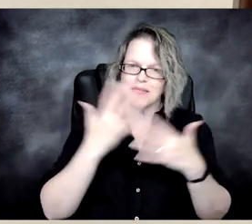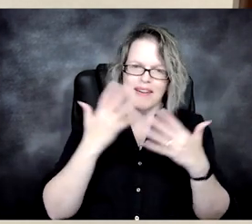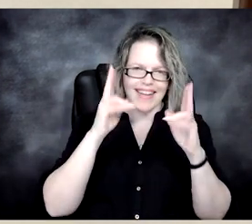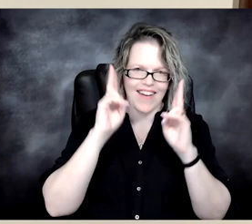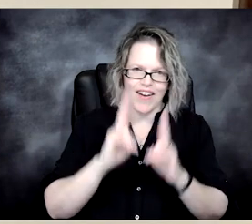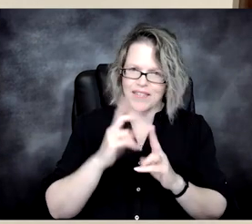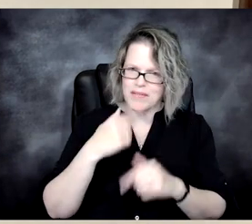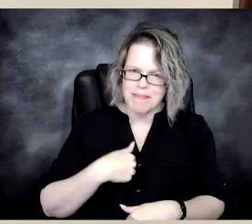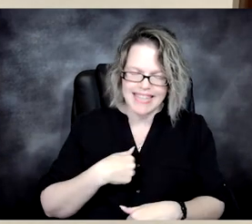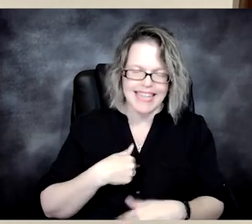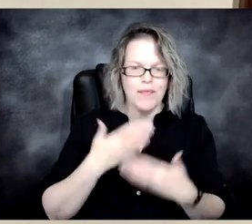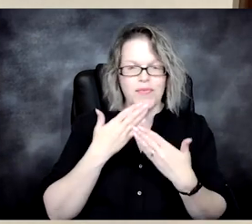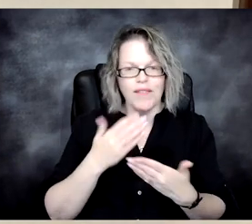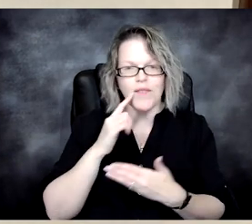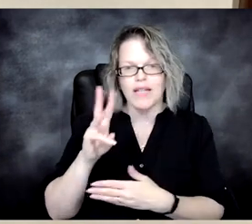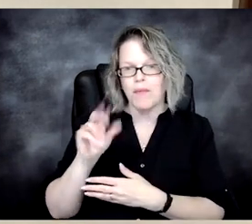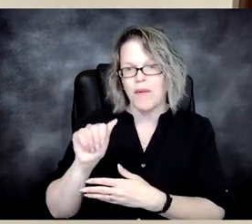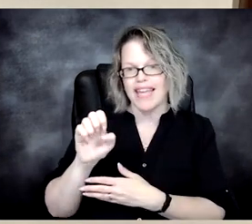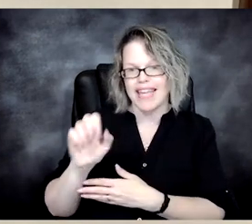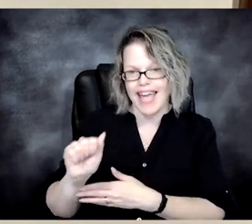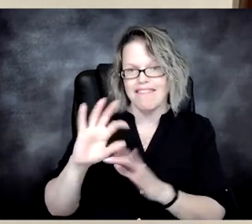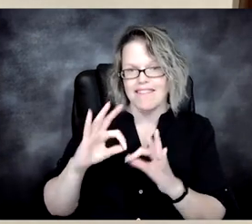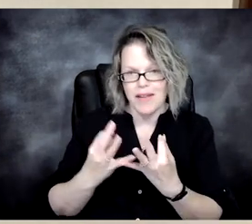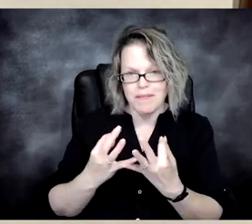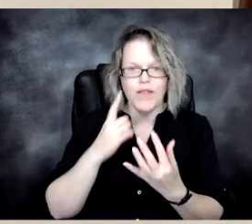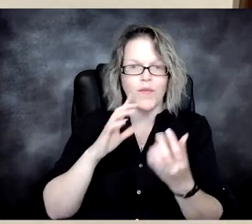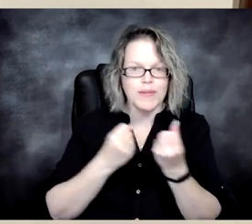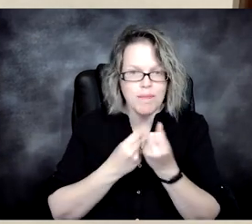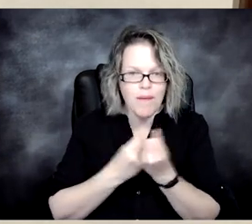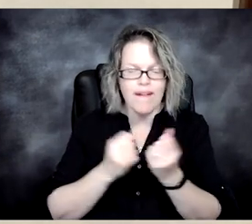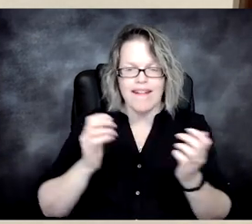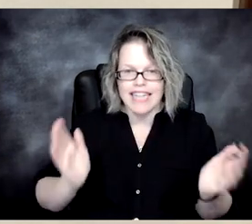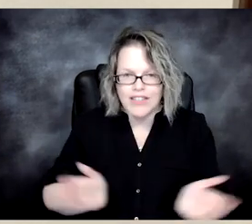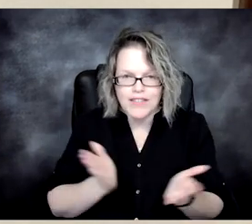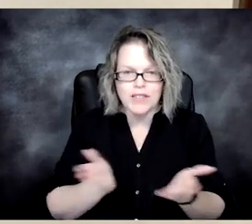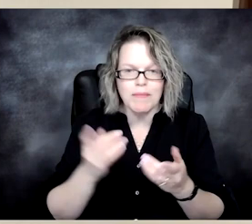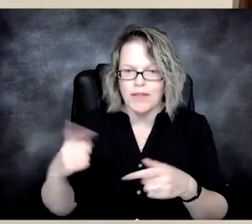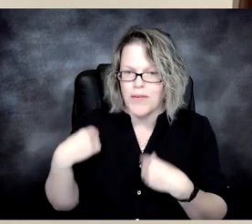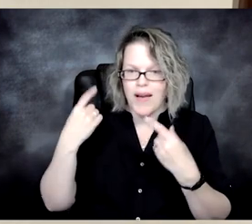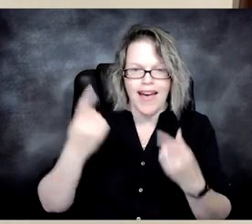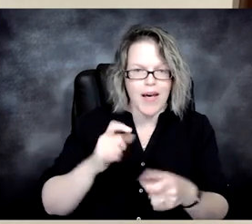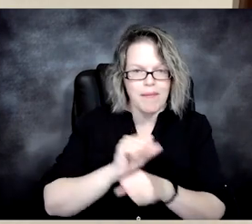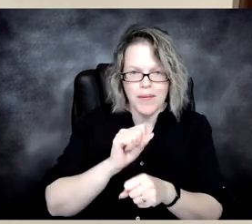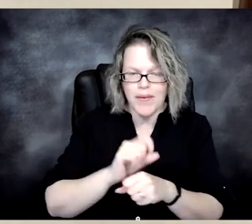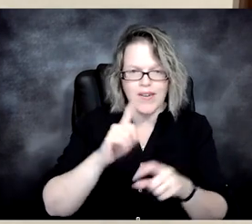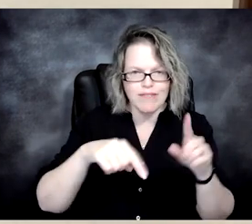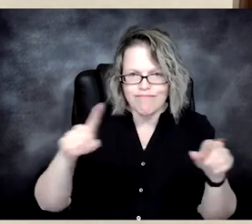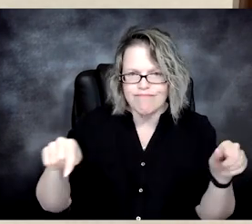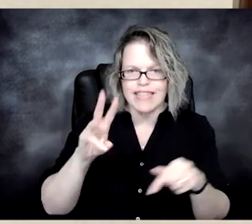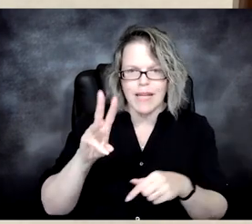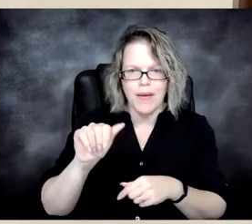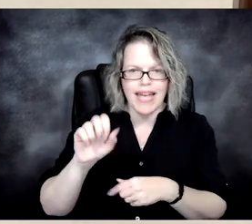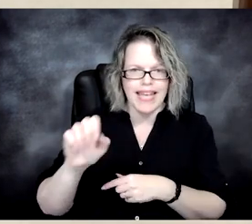me. I'm grateful for my WAEA family for the support and encouragement throughout my work in various